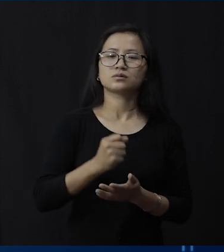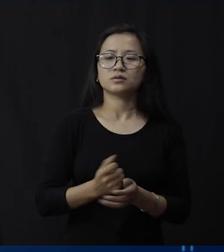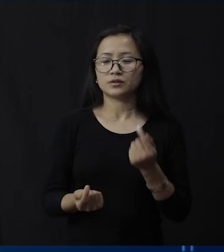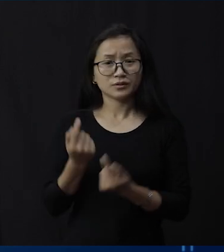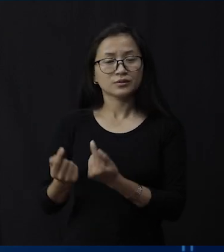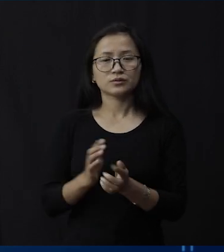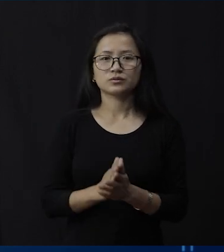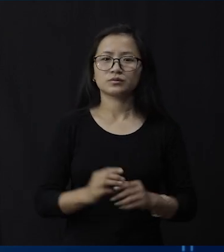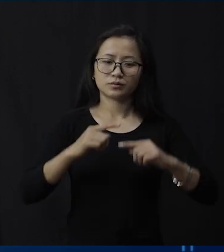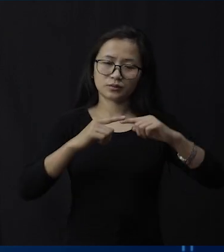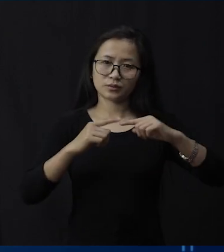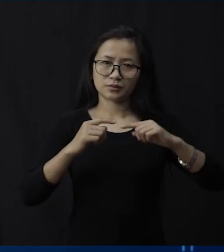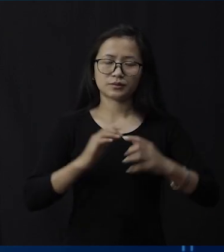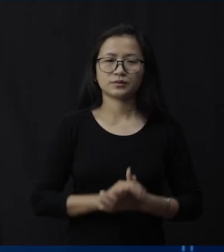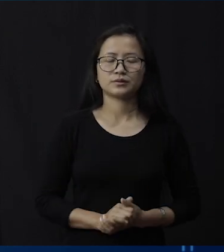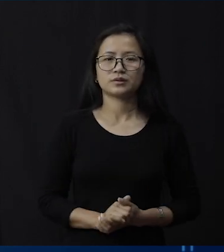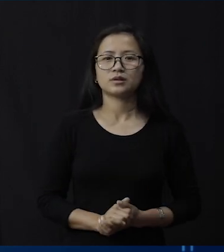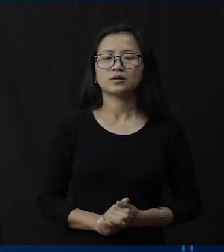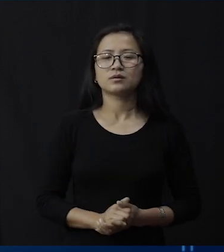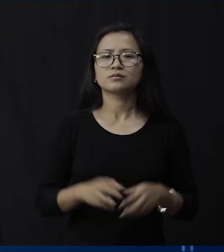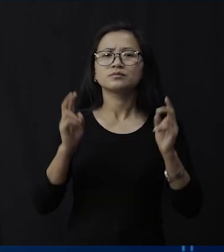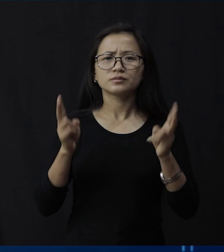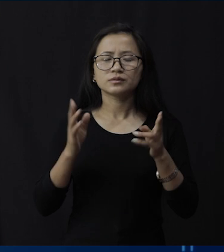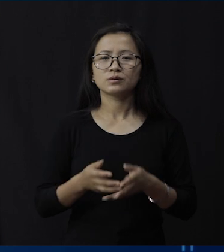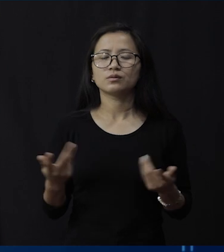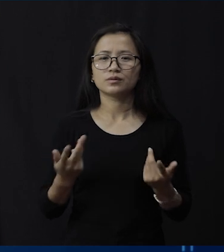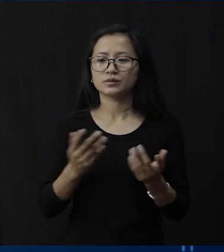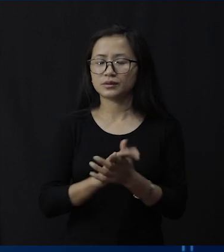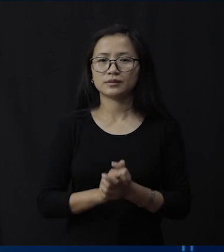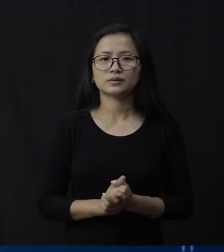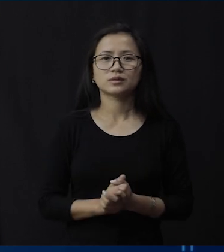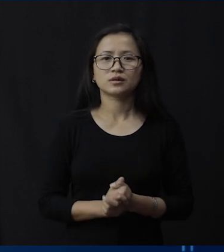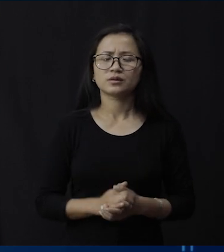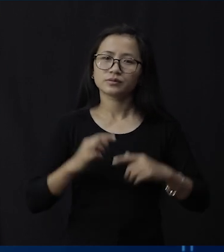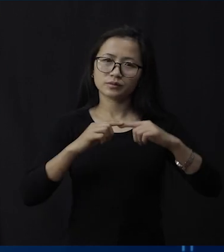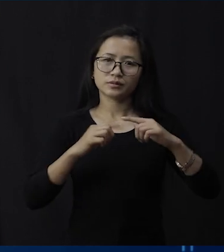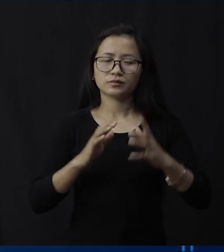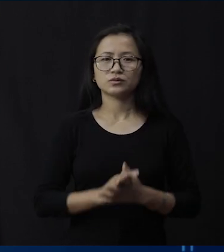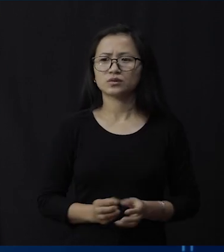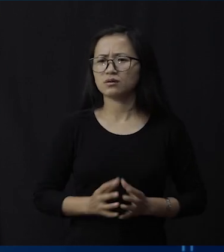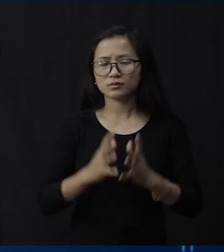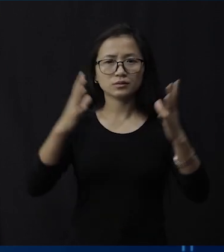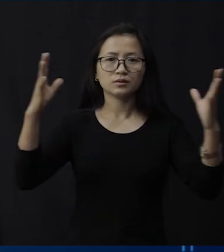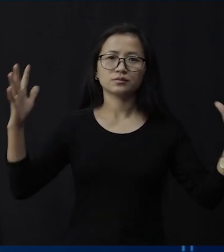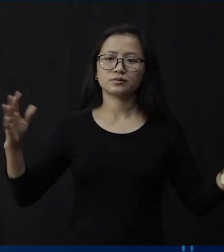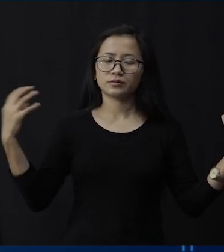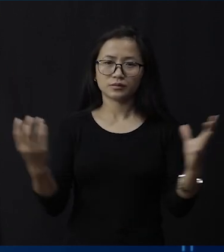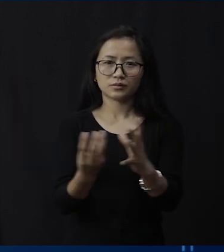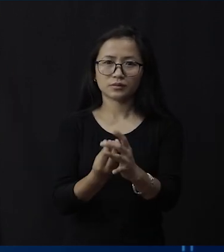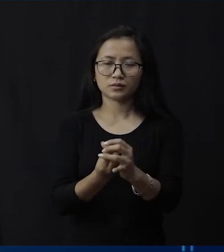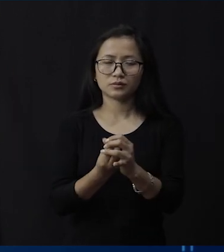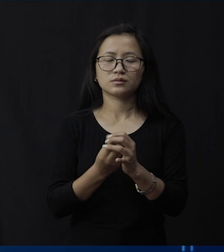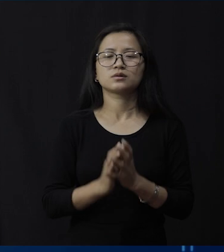during the election, okay? So normally what happens is during the election, there is a huge gathering,